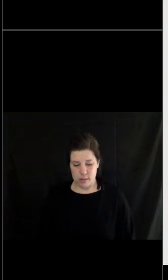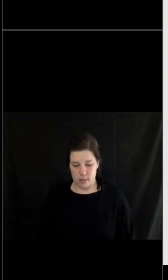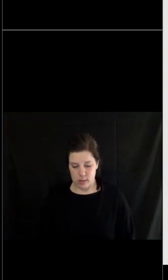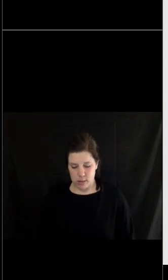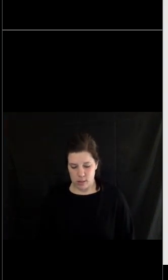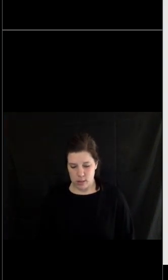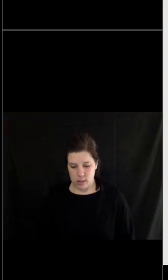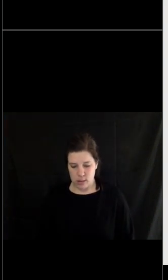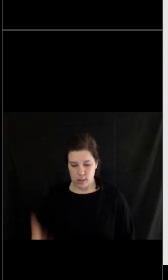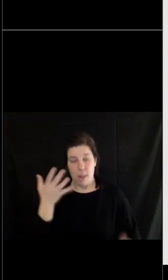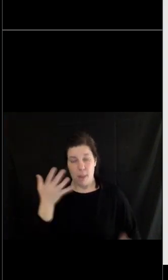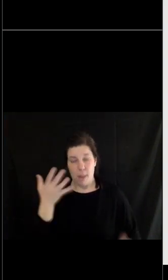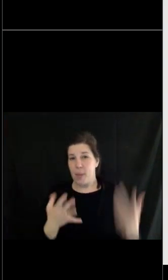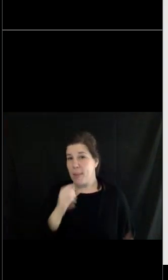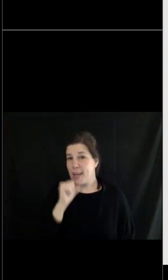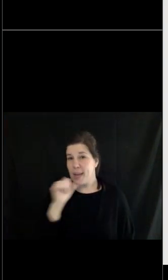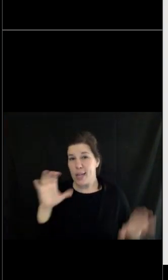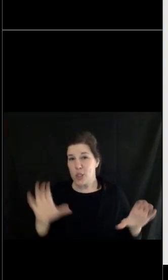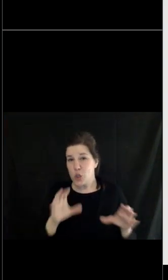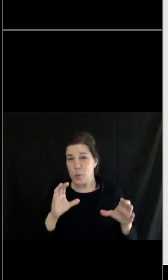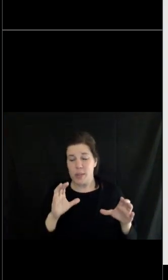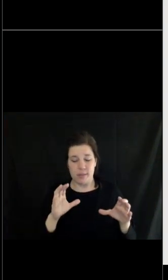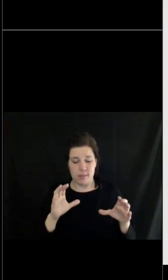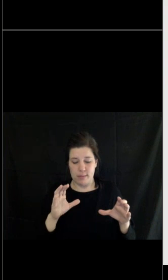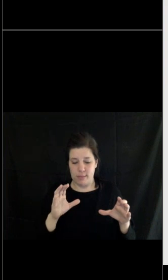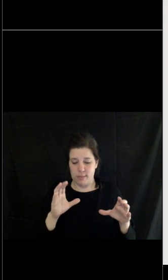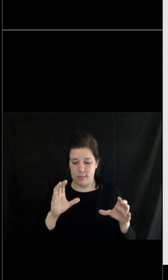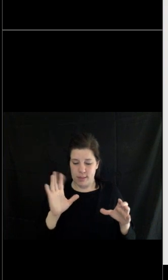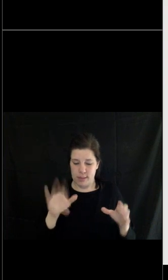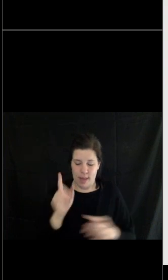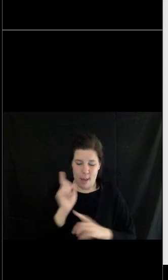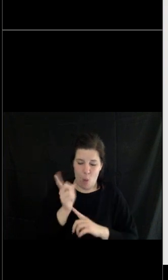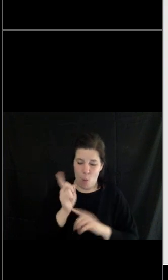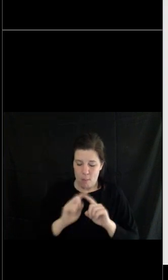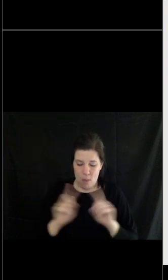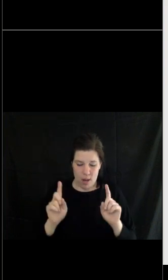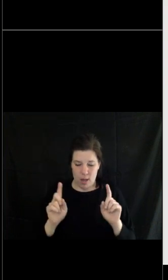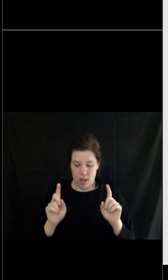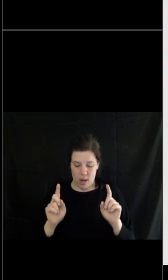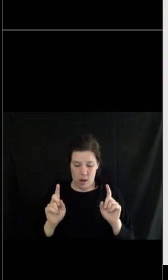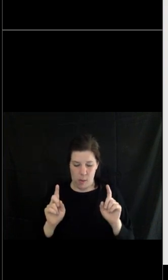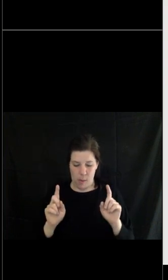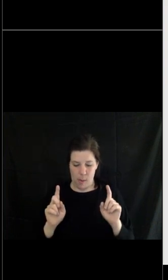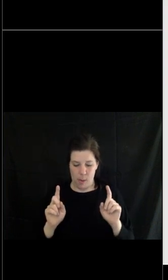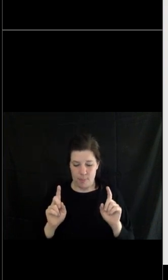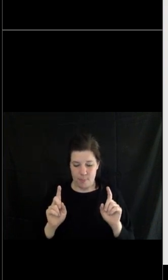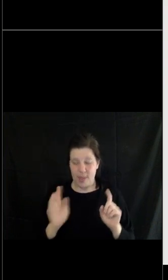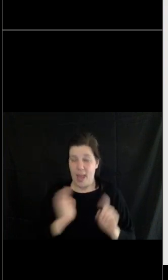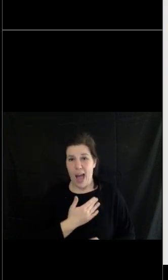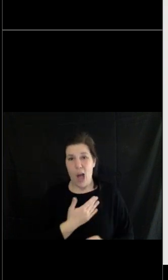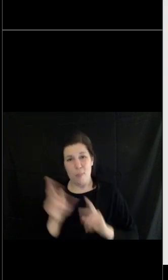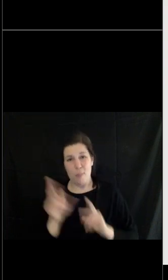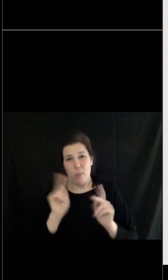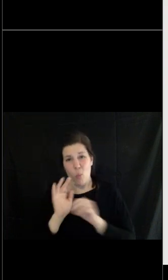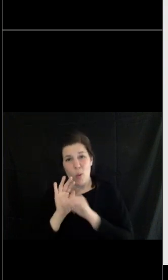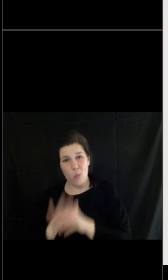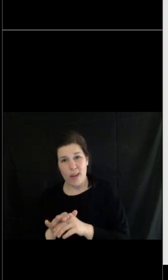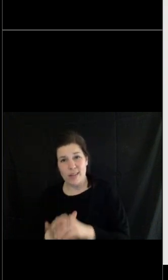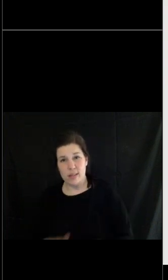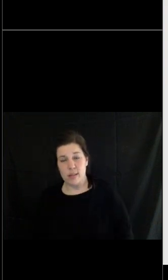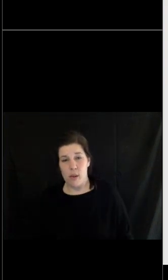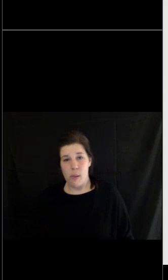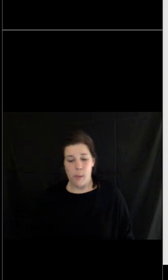Maybe she didn't do it right there, right on them, but somewhere down the line, our people was oppressed. So if the other people